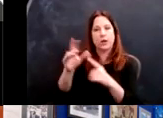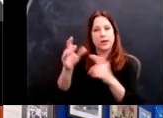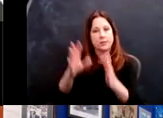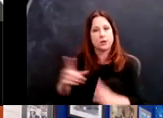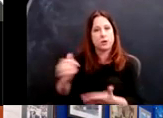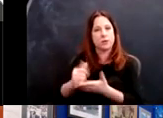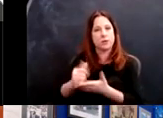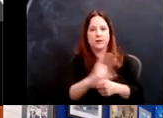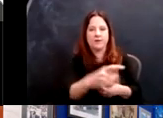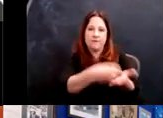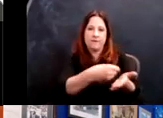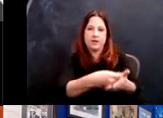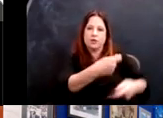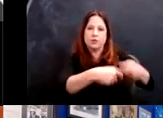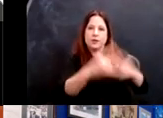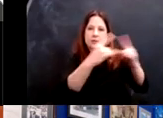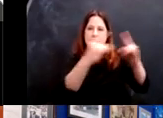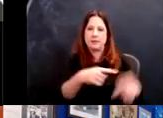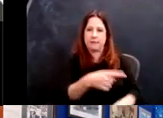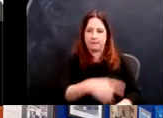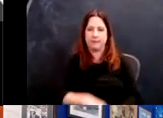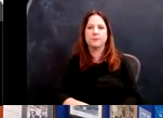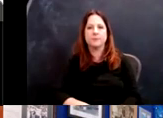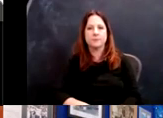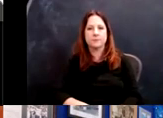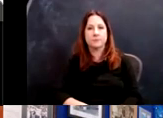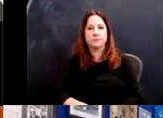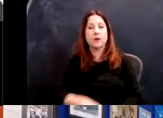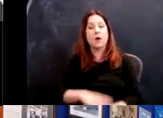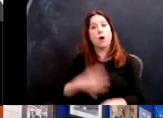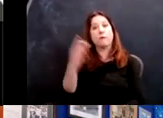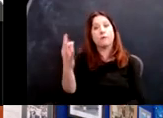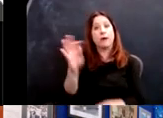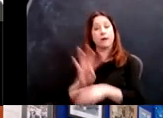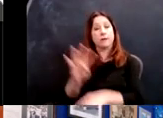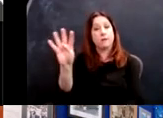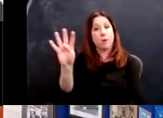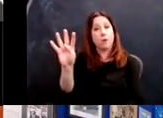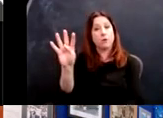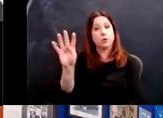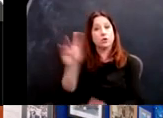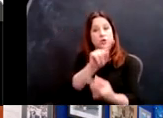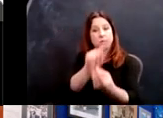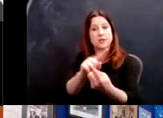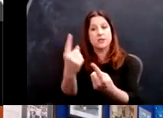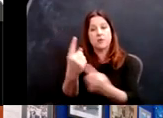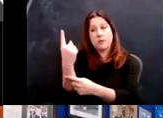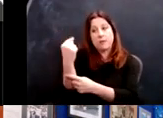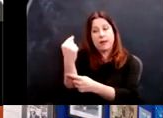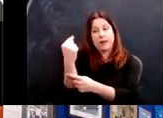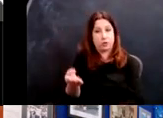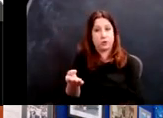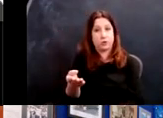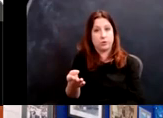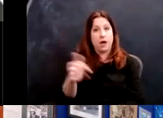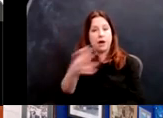get funding for a replacement tent. At 4 p.m. on Friday, she ran into someone she knew from last year. The